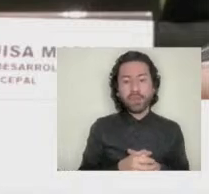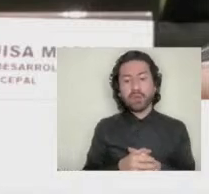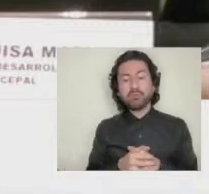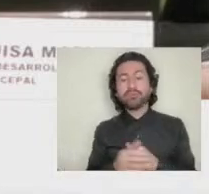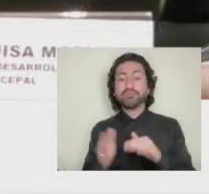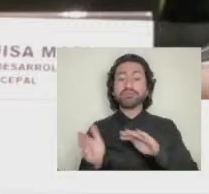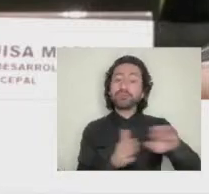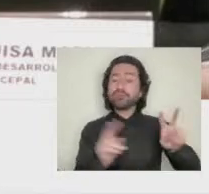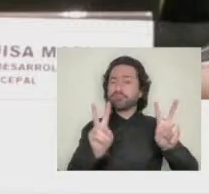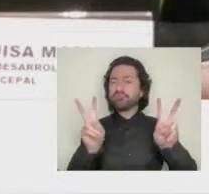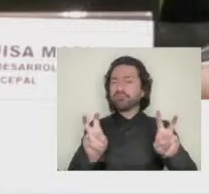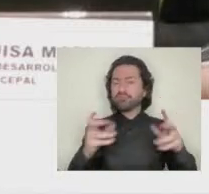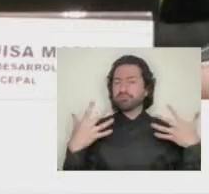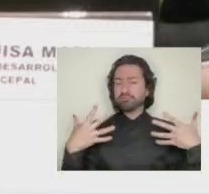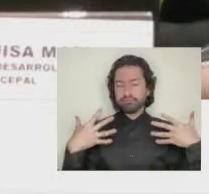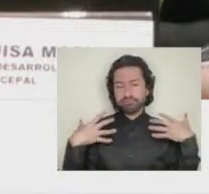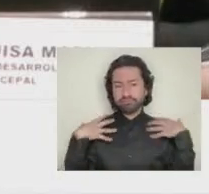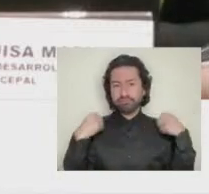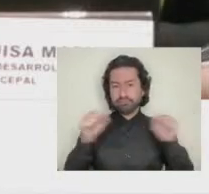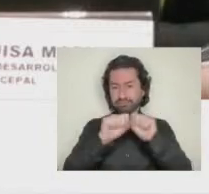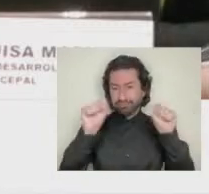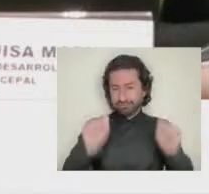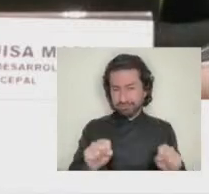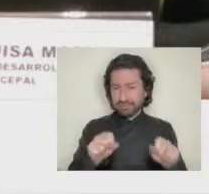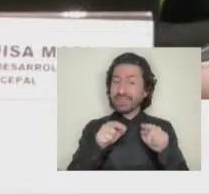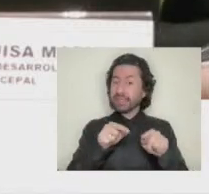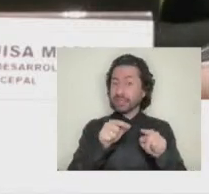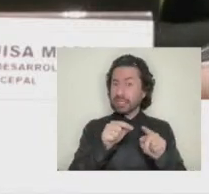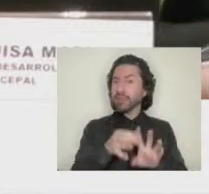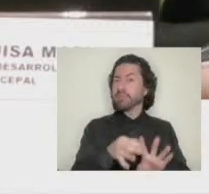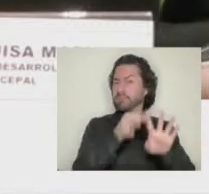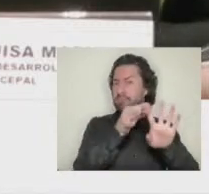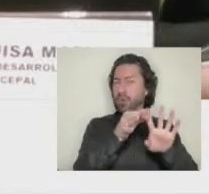With regard to health systems, as I said earlier on,